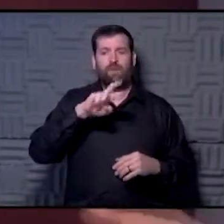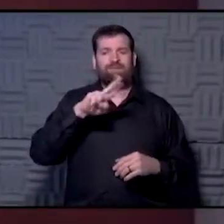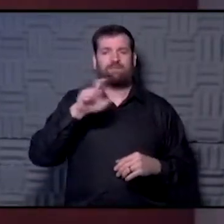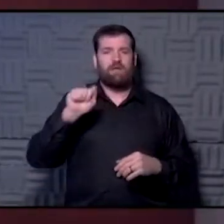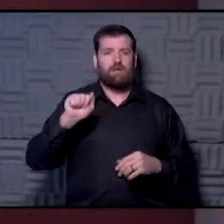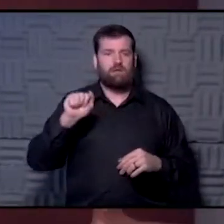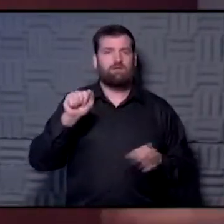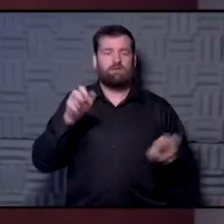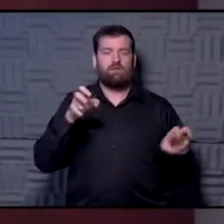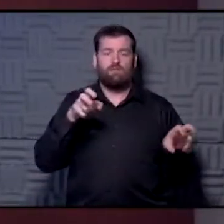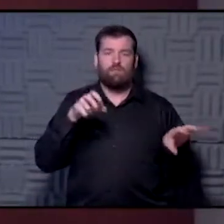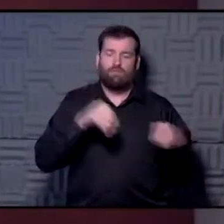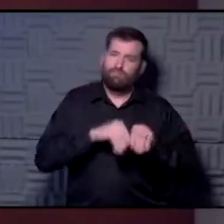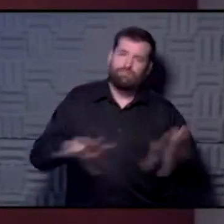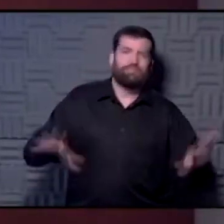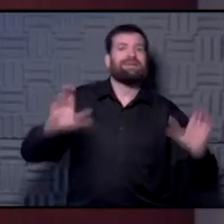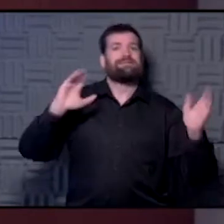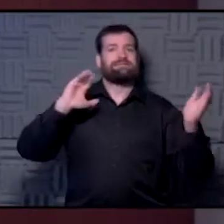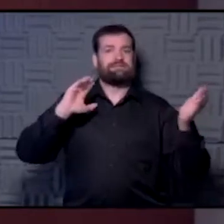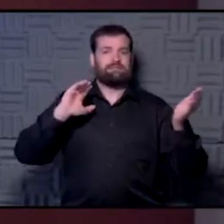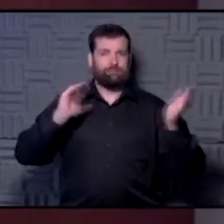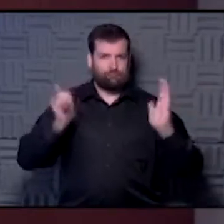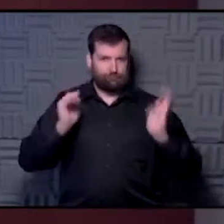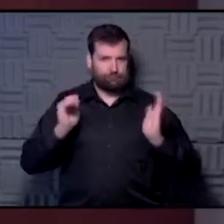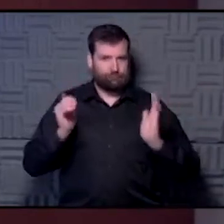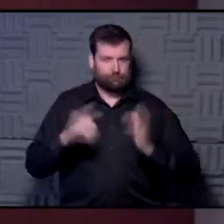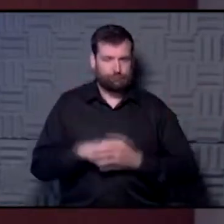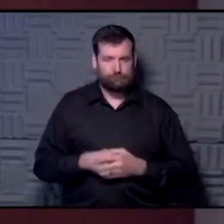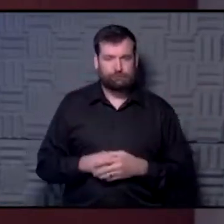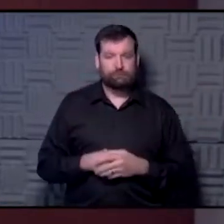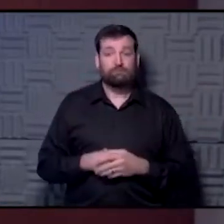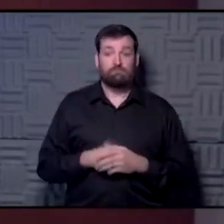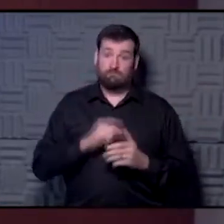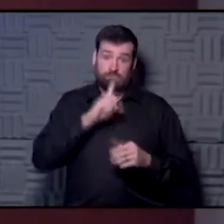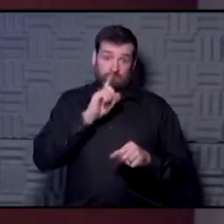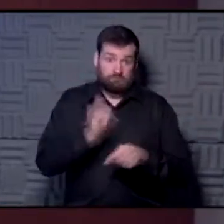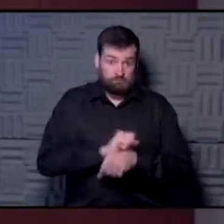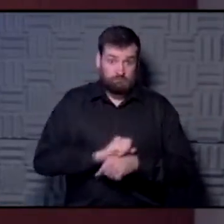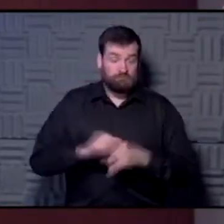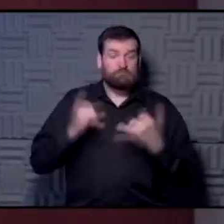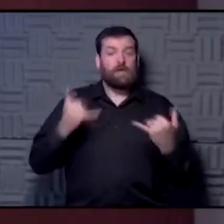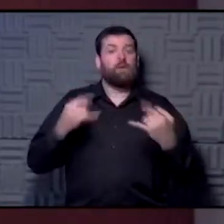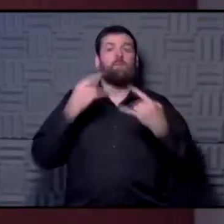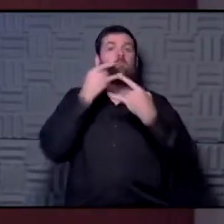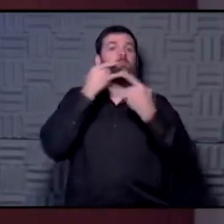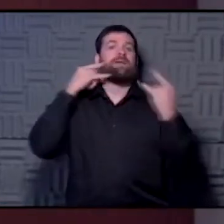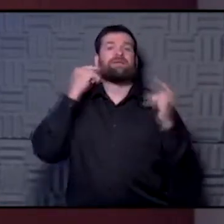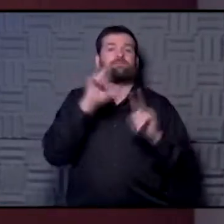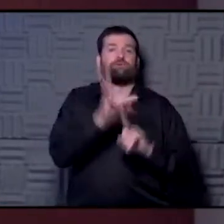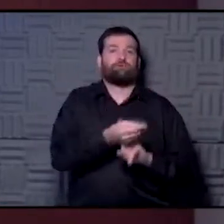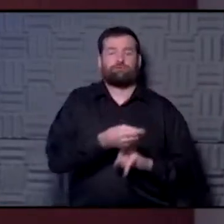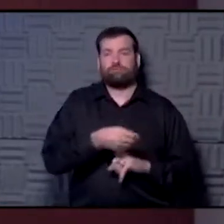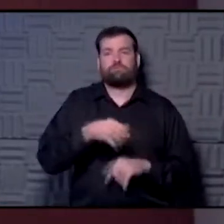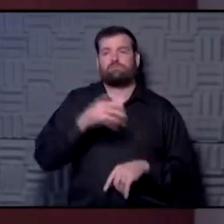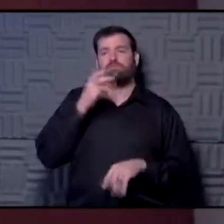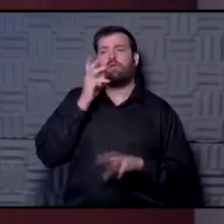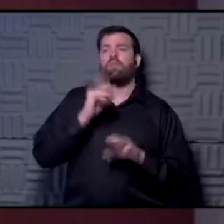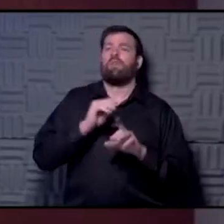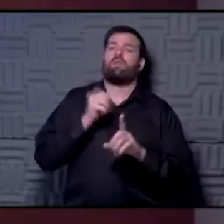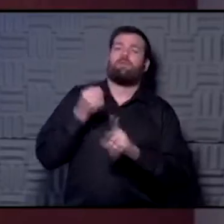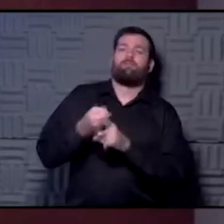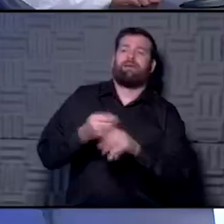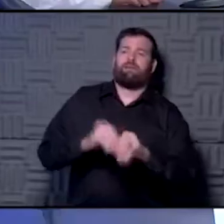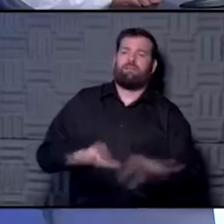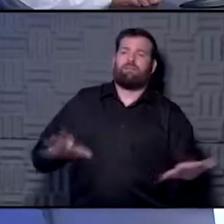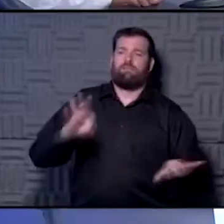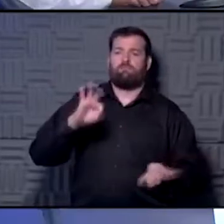to COVID, how do you think, because if we are truly in the mask culture, how do you think it will impact our spread of the flu?